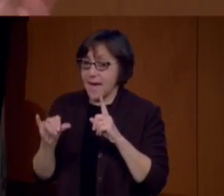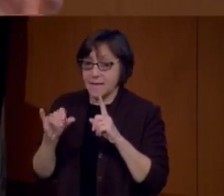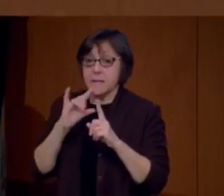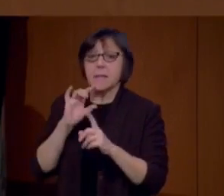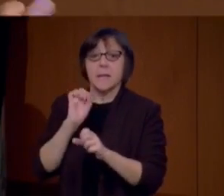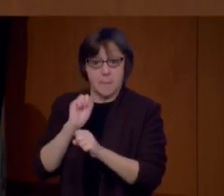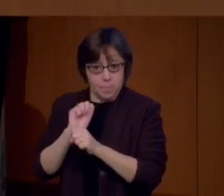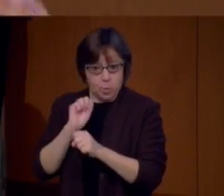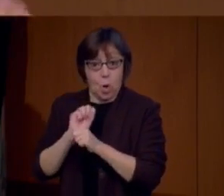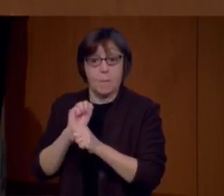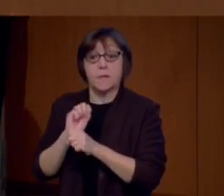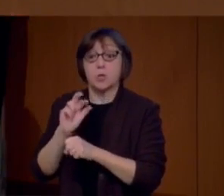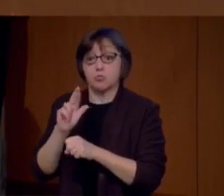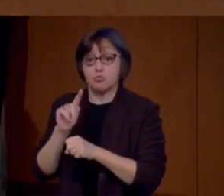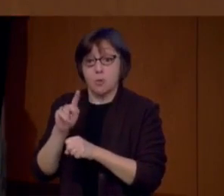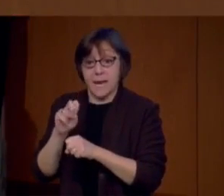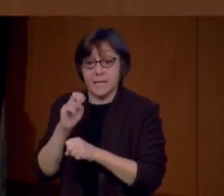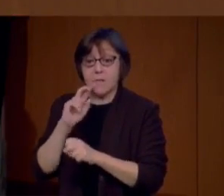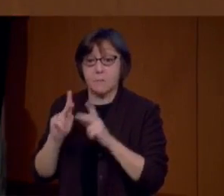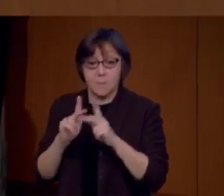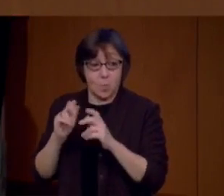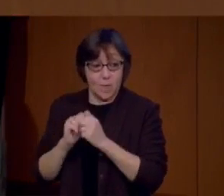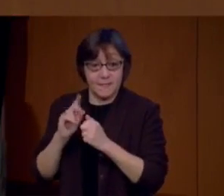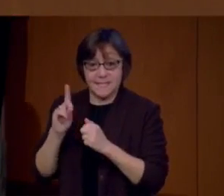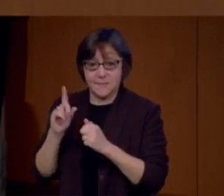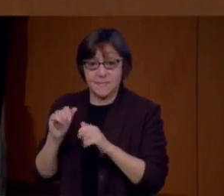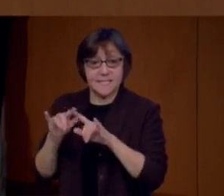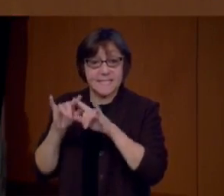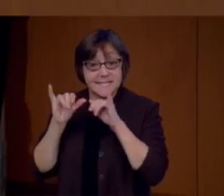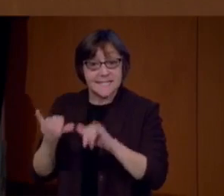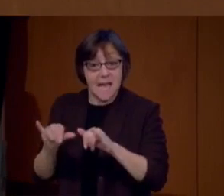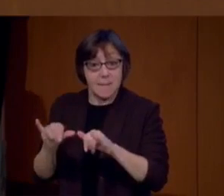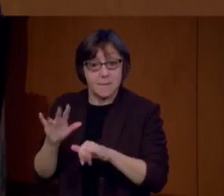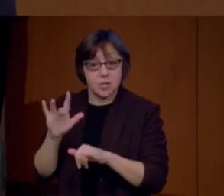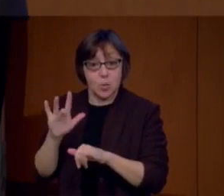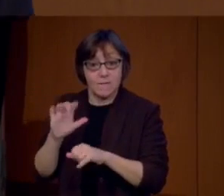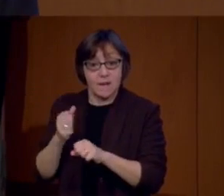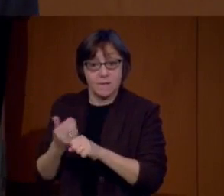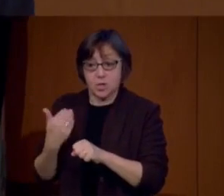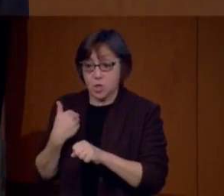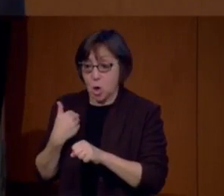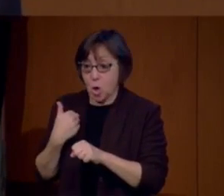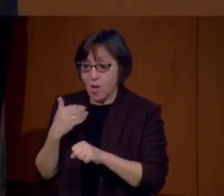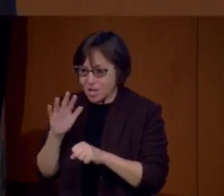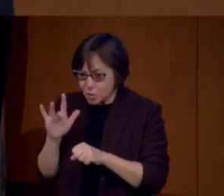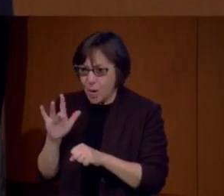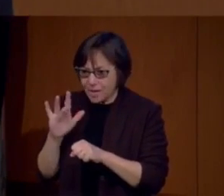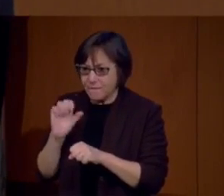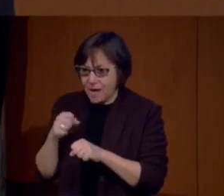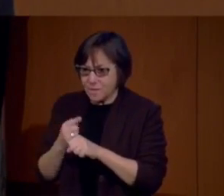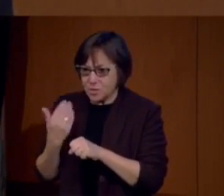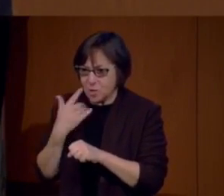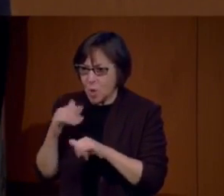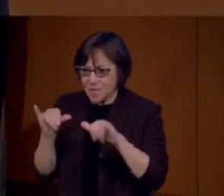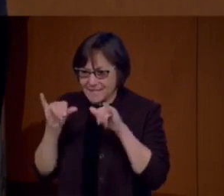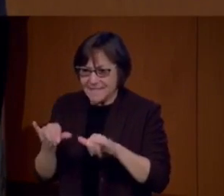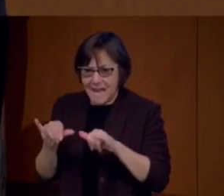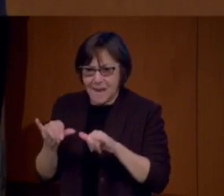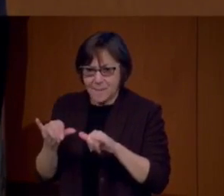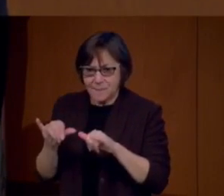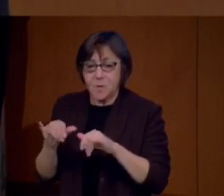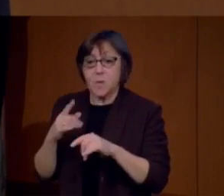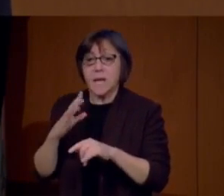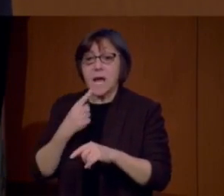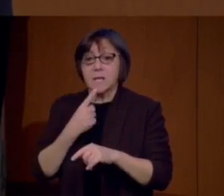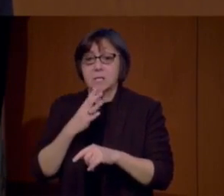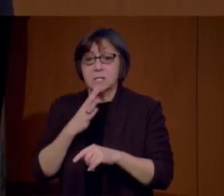employment rate of people with disabilities today is the same as it was 25 years ago. 25 years ago. Now, when I say